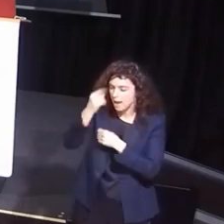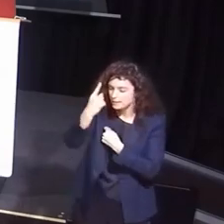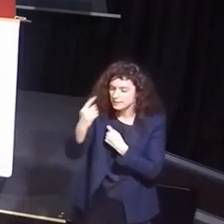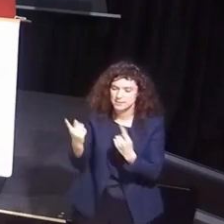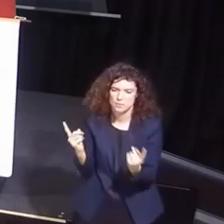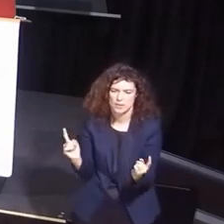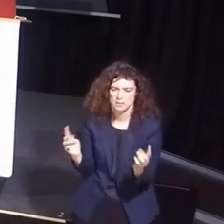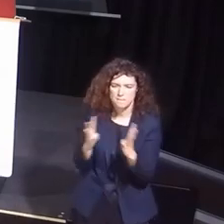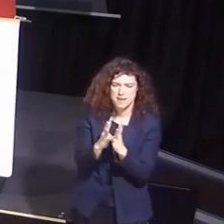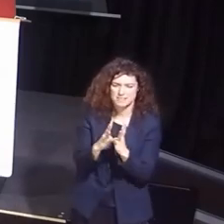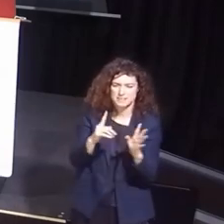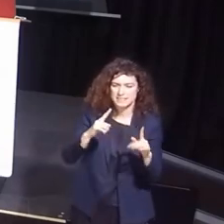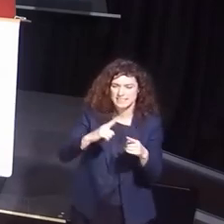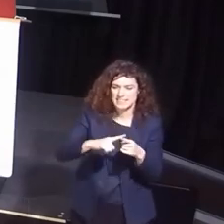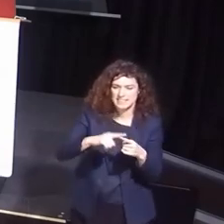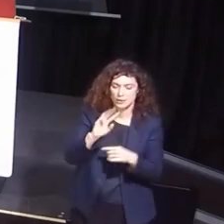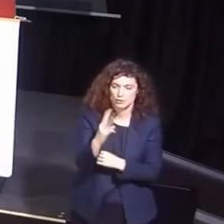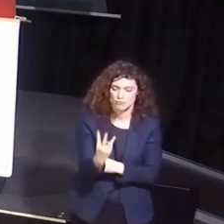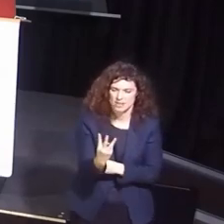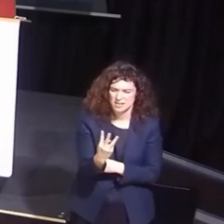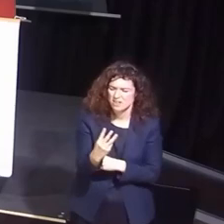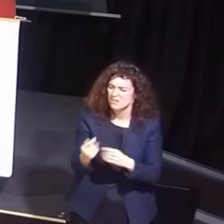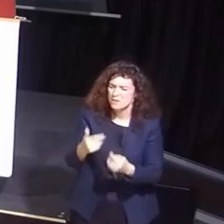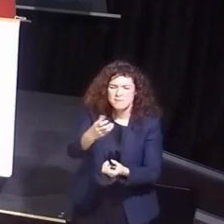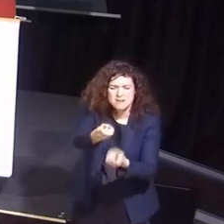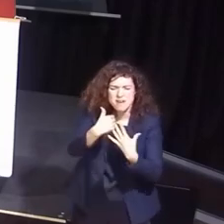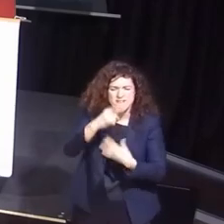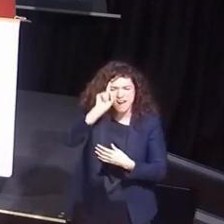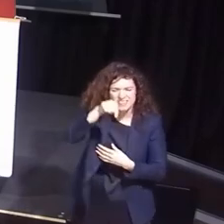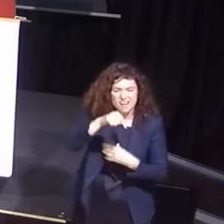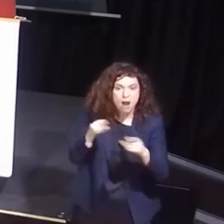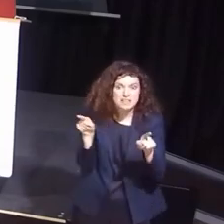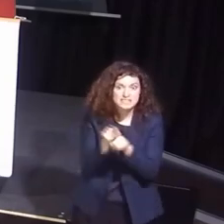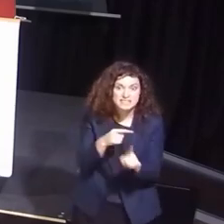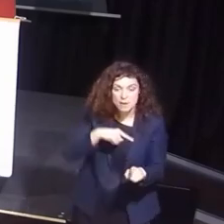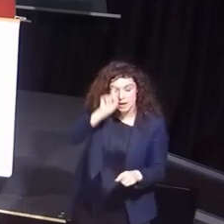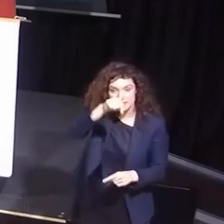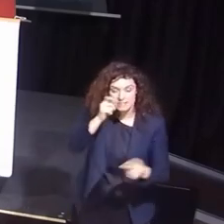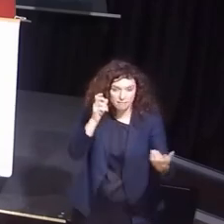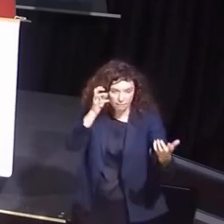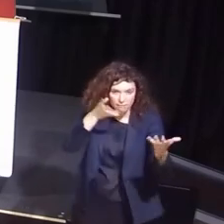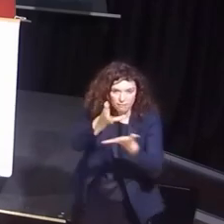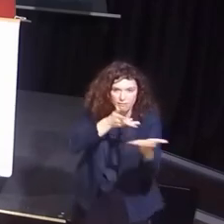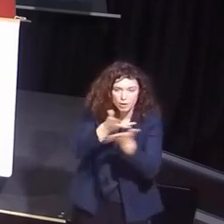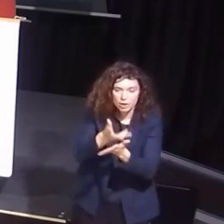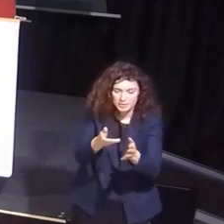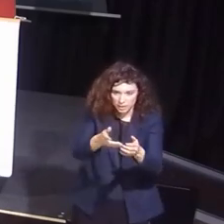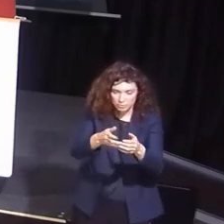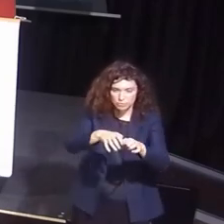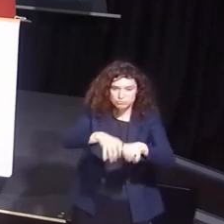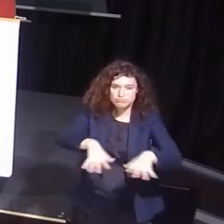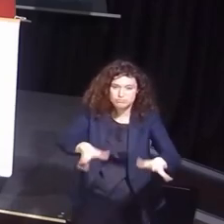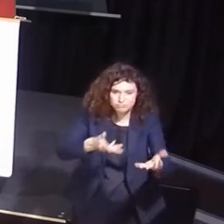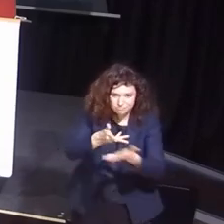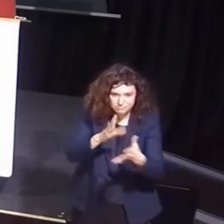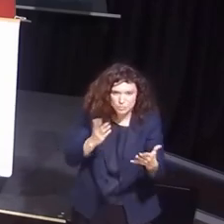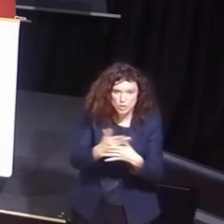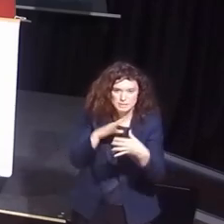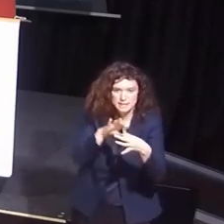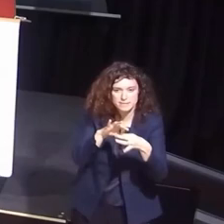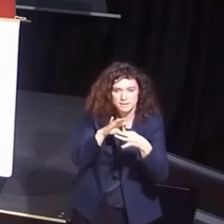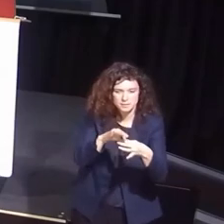and they were like, I have this idea, and I was like, oh my god, this is like this idea I've had for ages, and it was great. So that